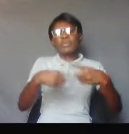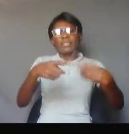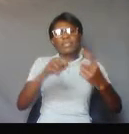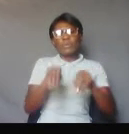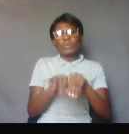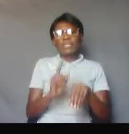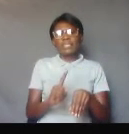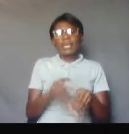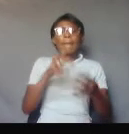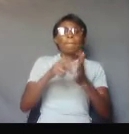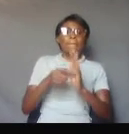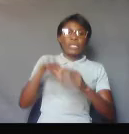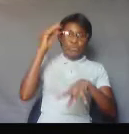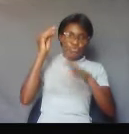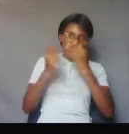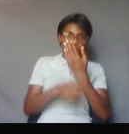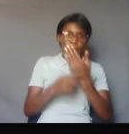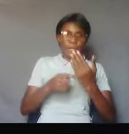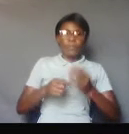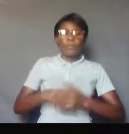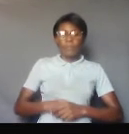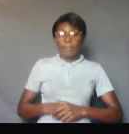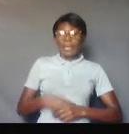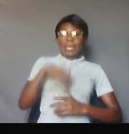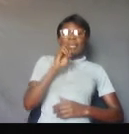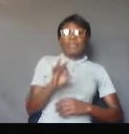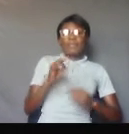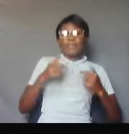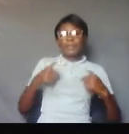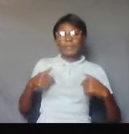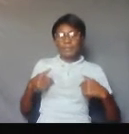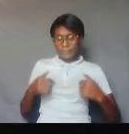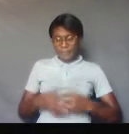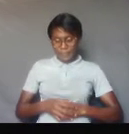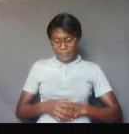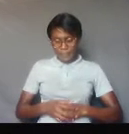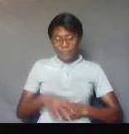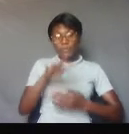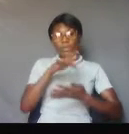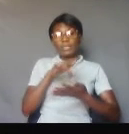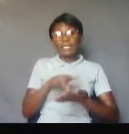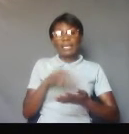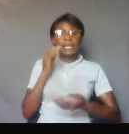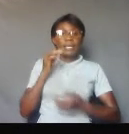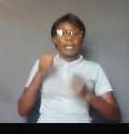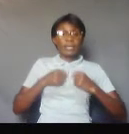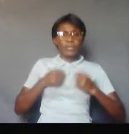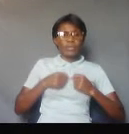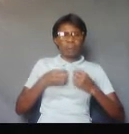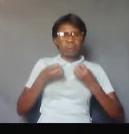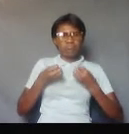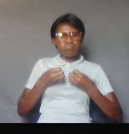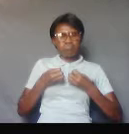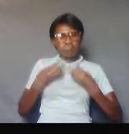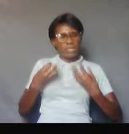the Ujamaa Center has spent a lot of time, and we're deeply indebted to our now retired colleague, Professor Gerald West,